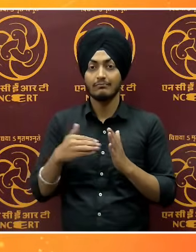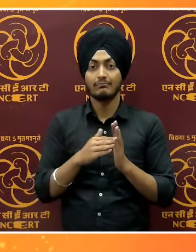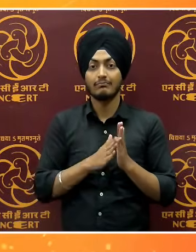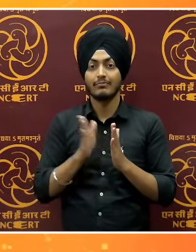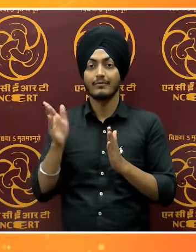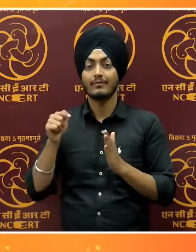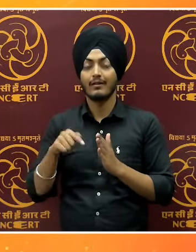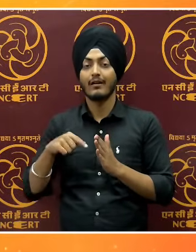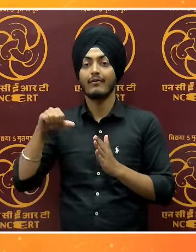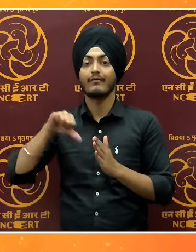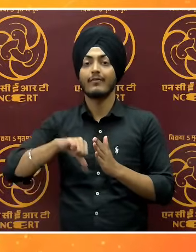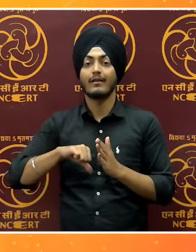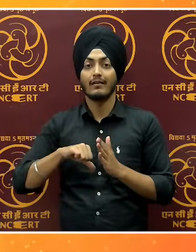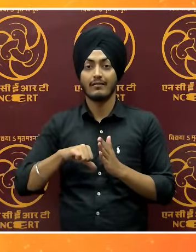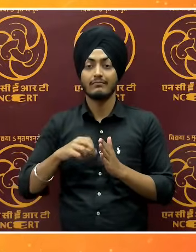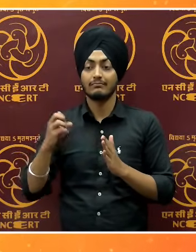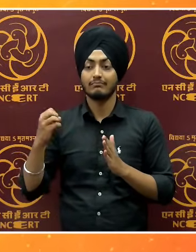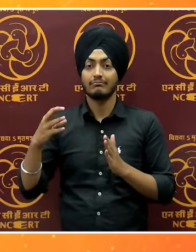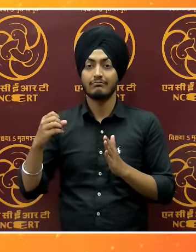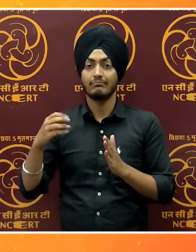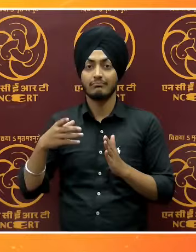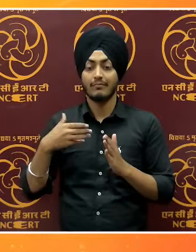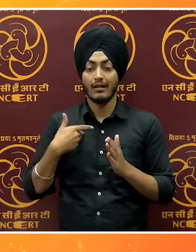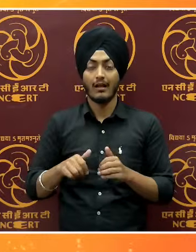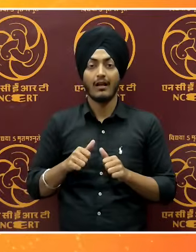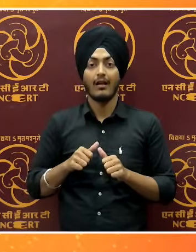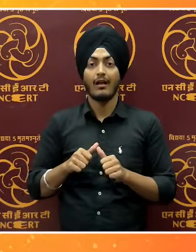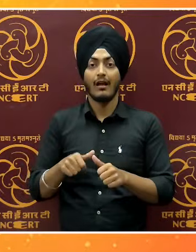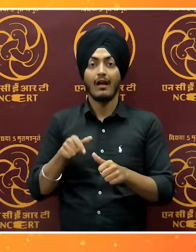the light. So the answer for your